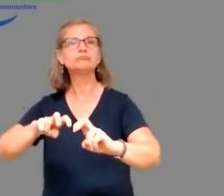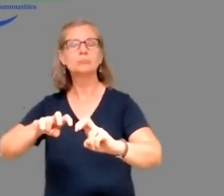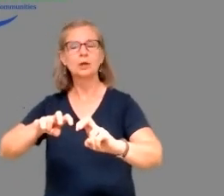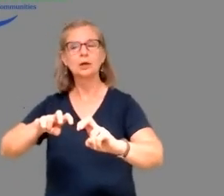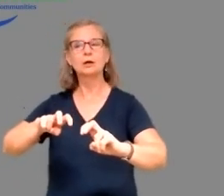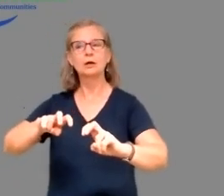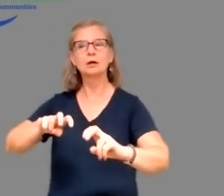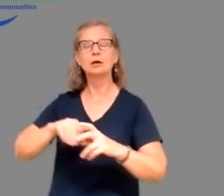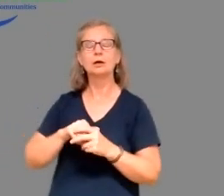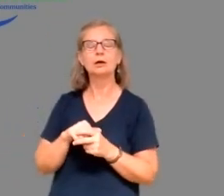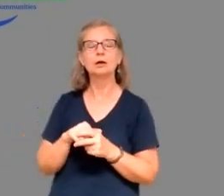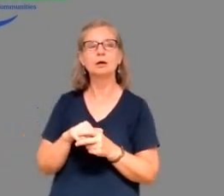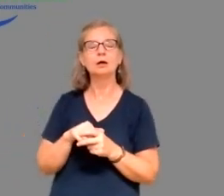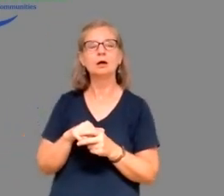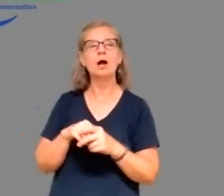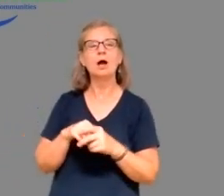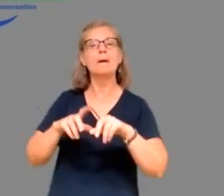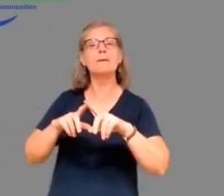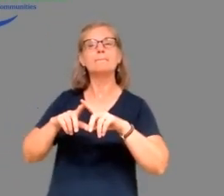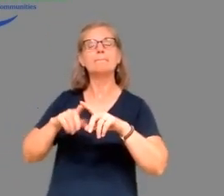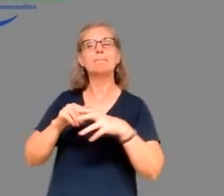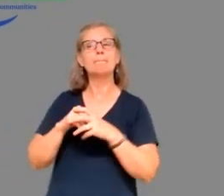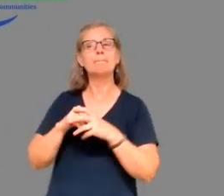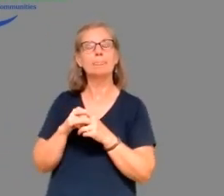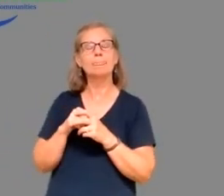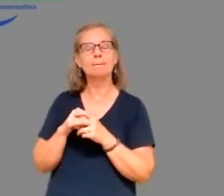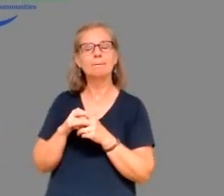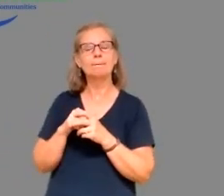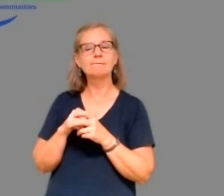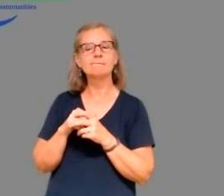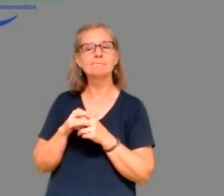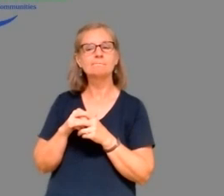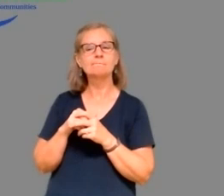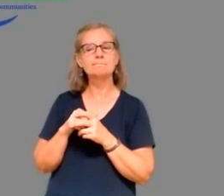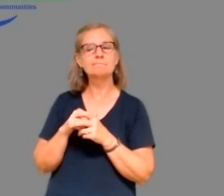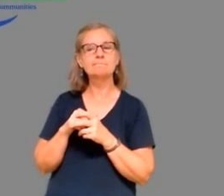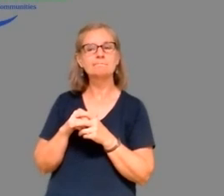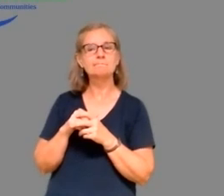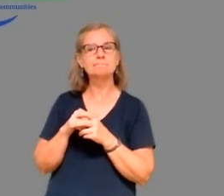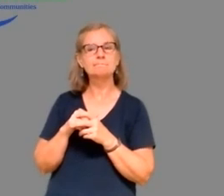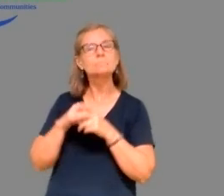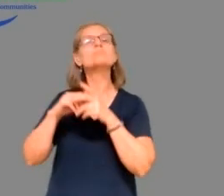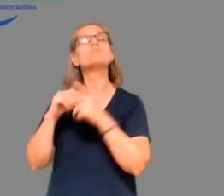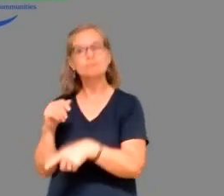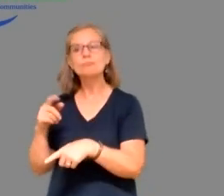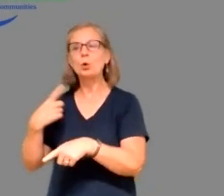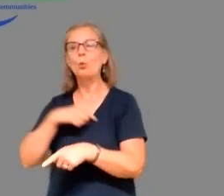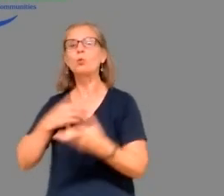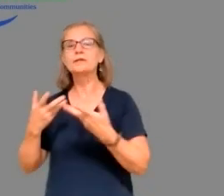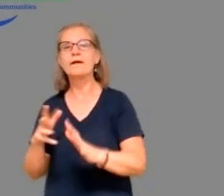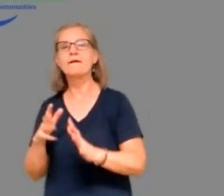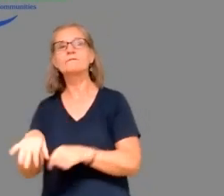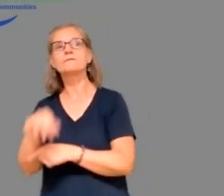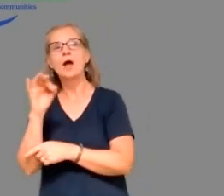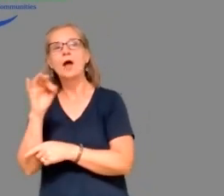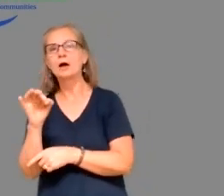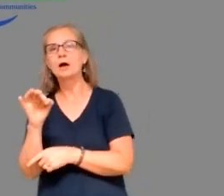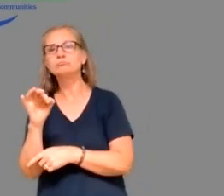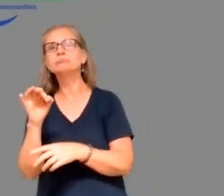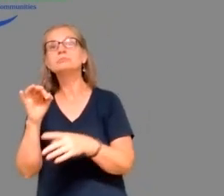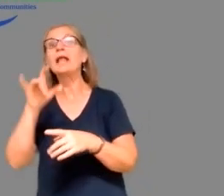individuals, we usually don't have too much pushback with people cooperating when it comes